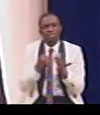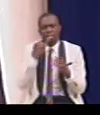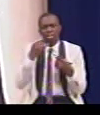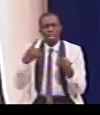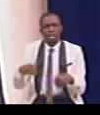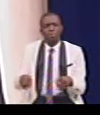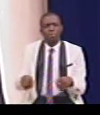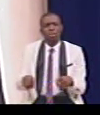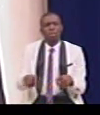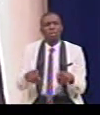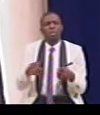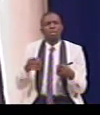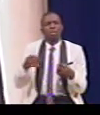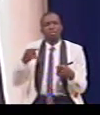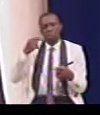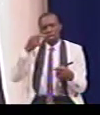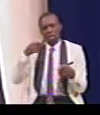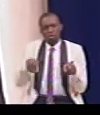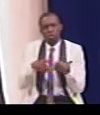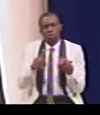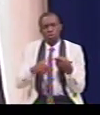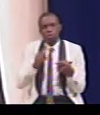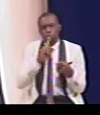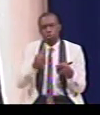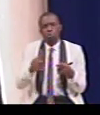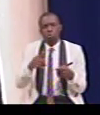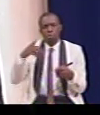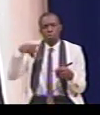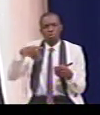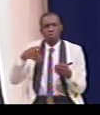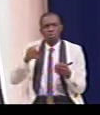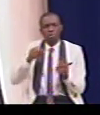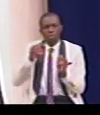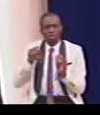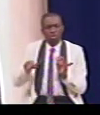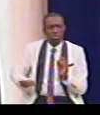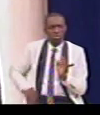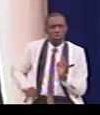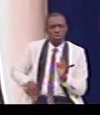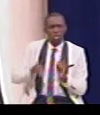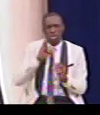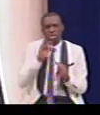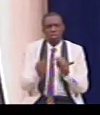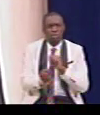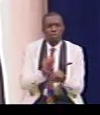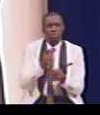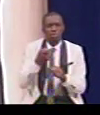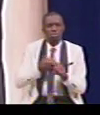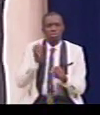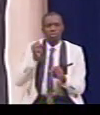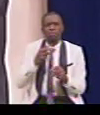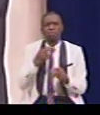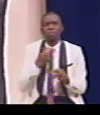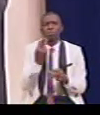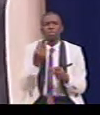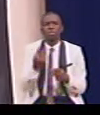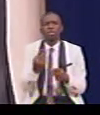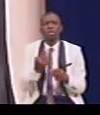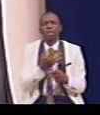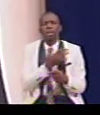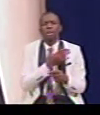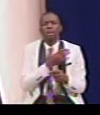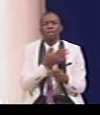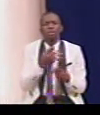the dog is turned to his own vomit again, and the sow, the swine, the pig that was washed, to a